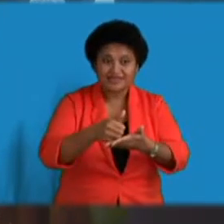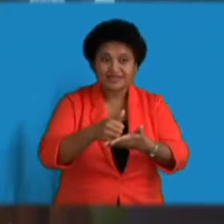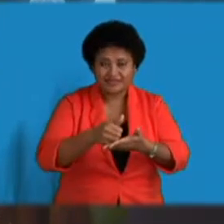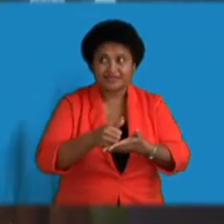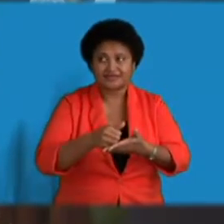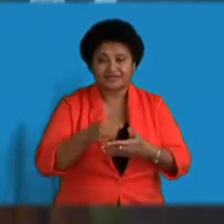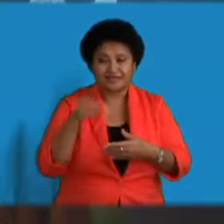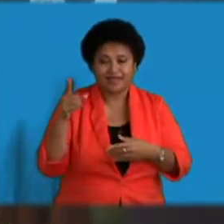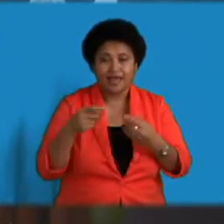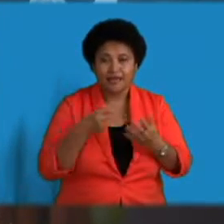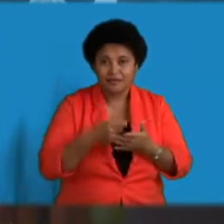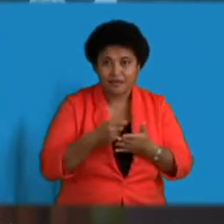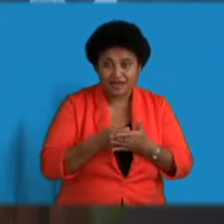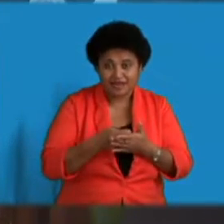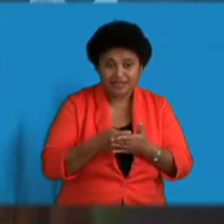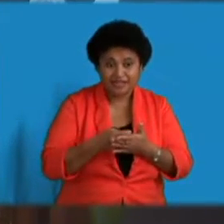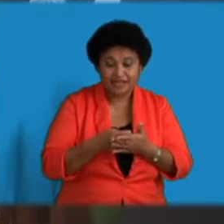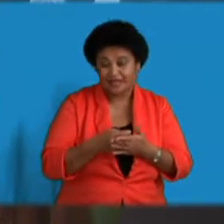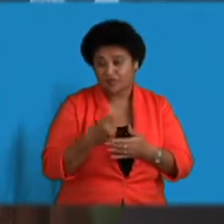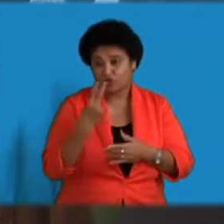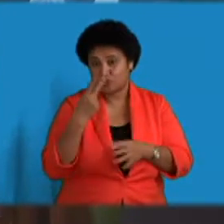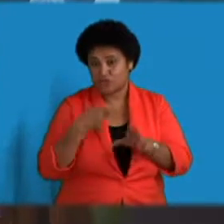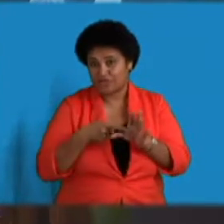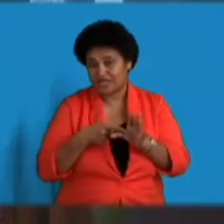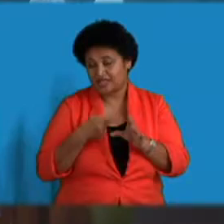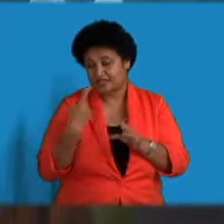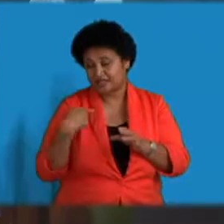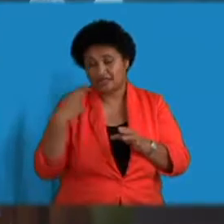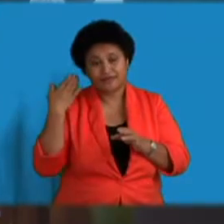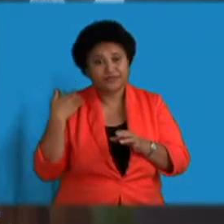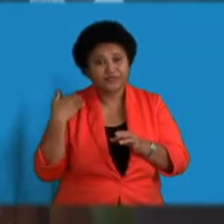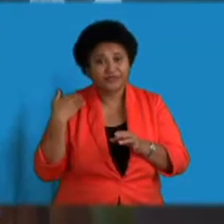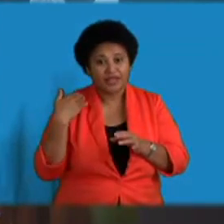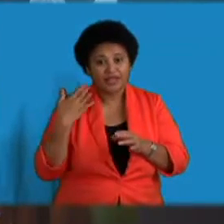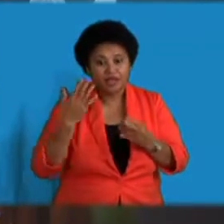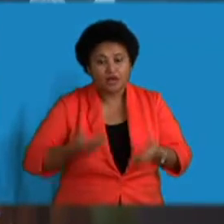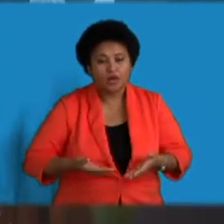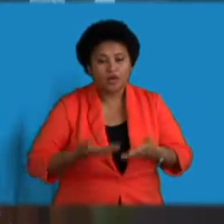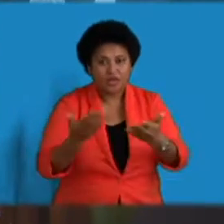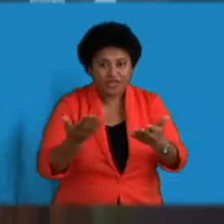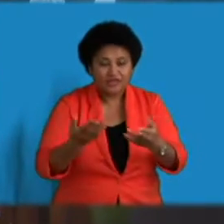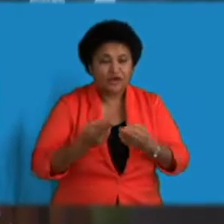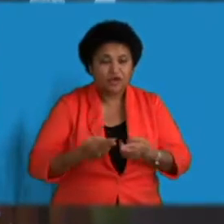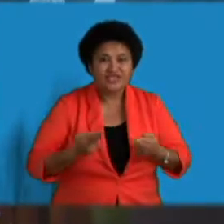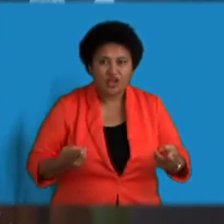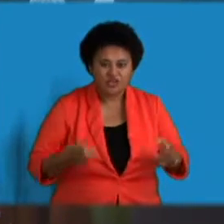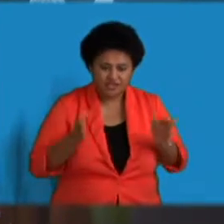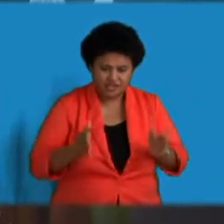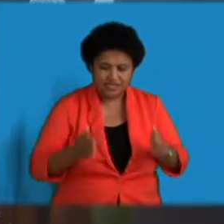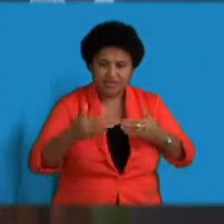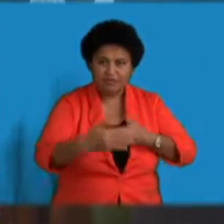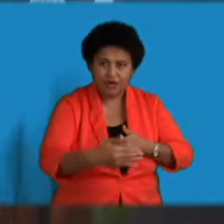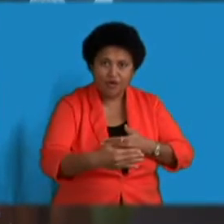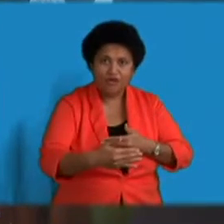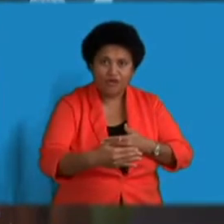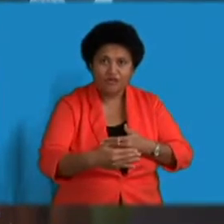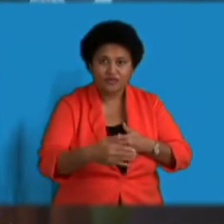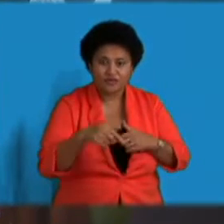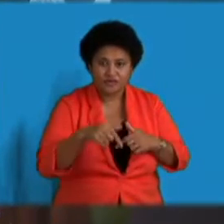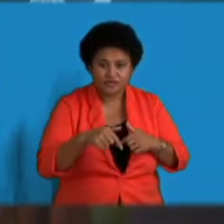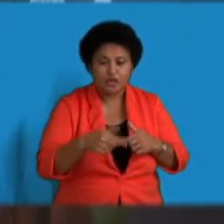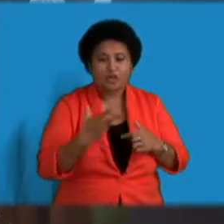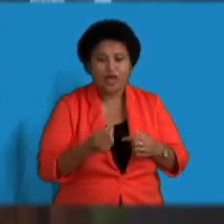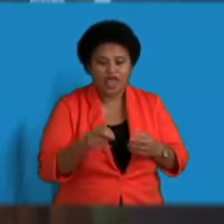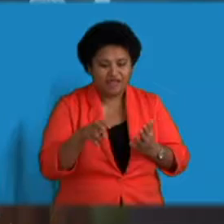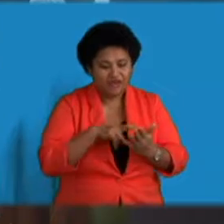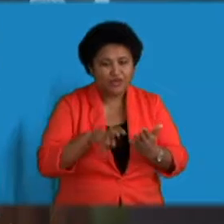to Lead project, over the past 2 years, we have supplied the package, Madam Speaker. It's a box with the standard reading package